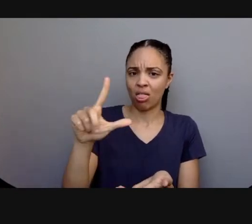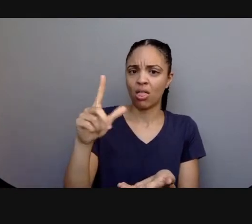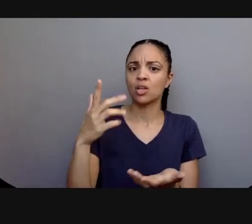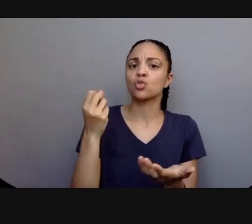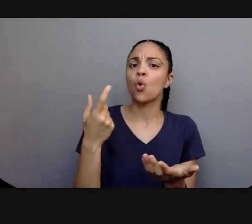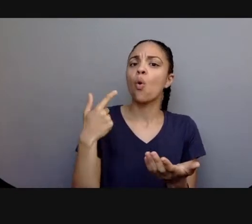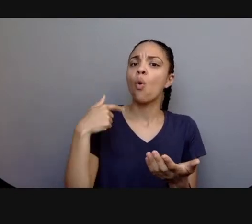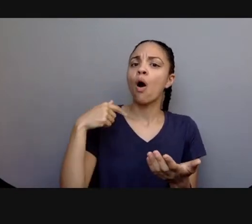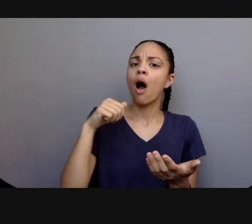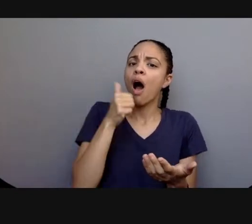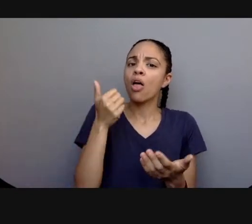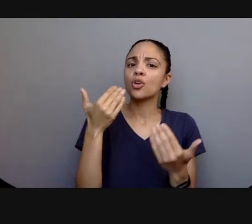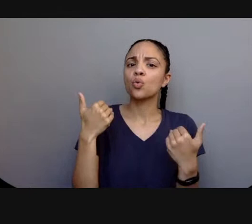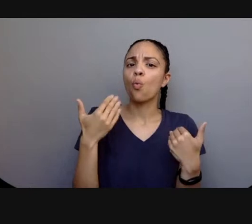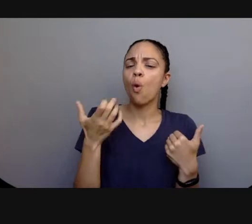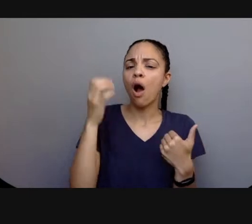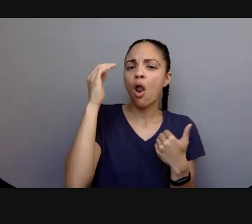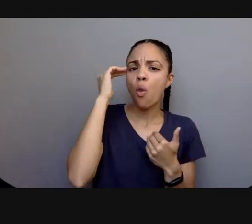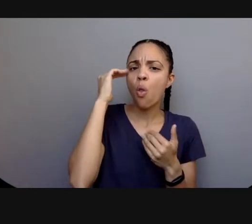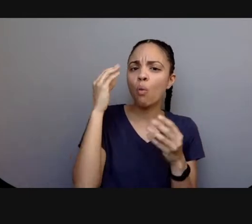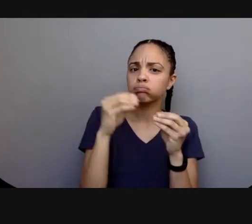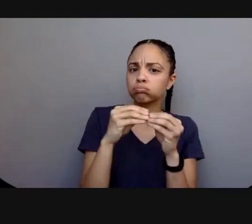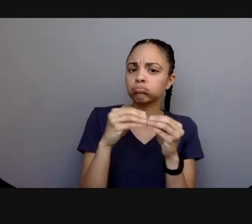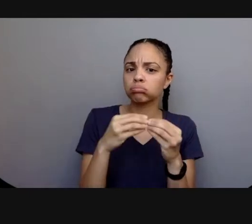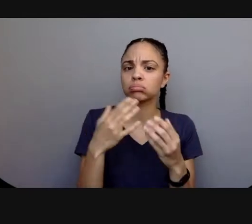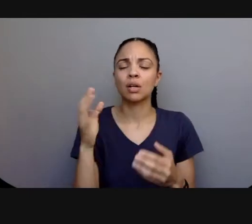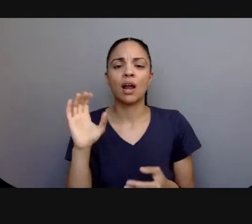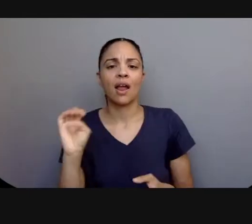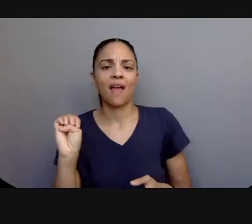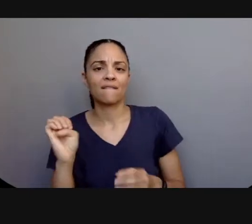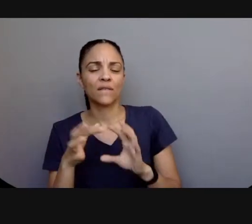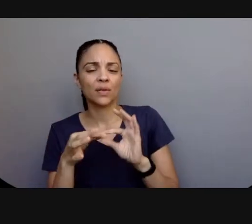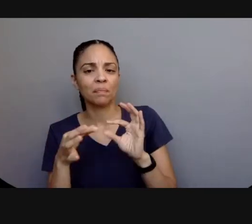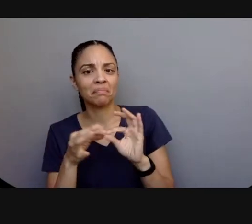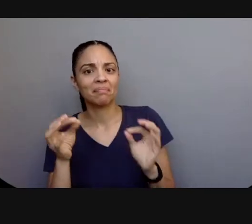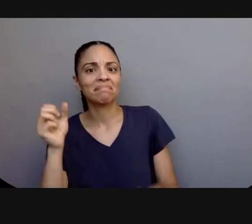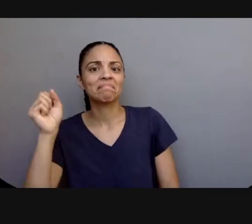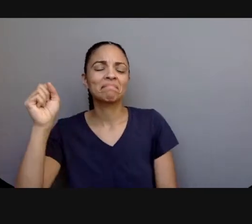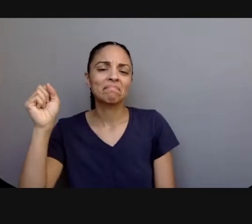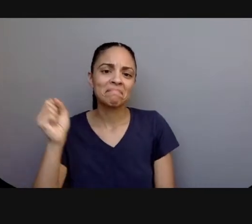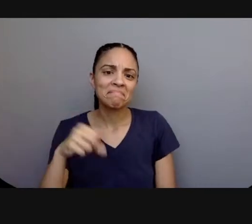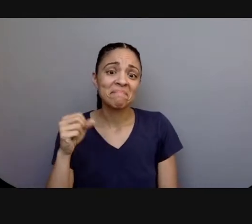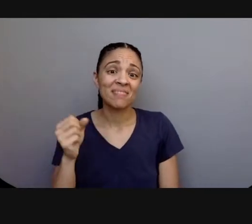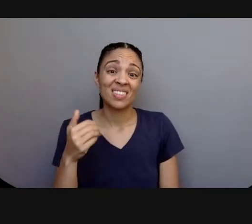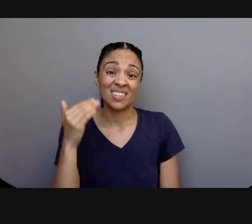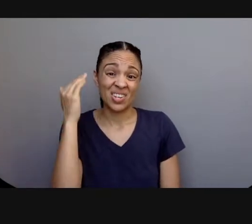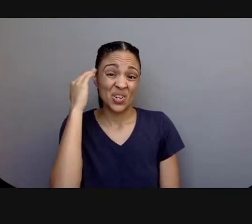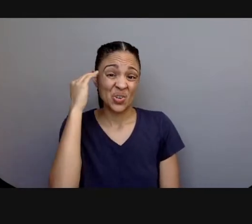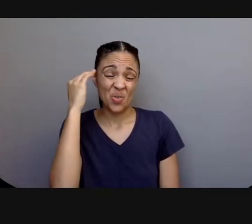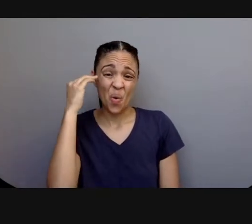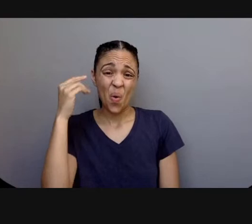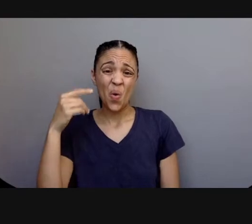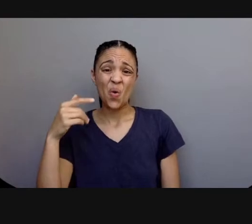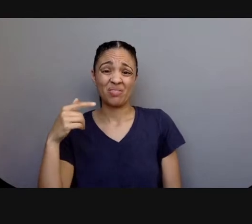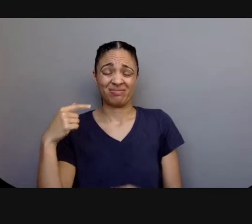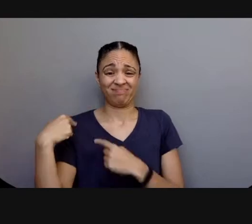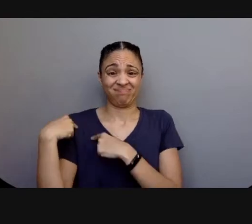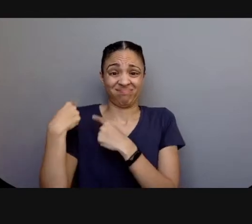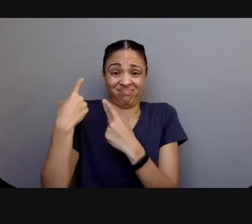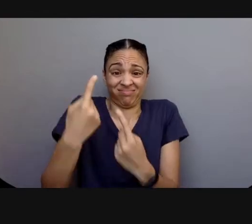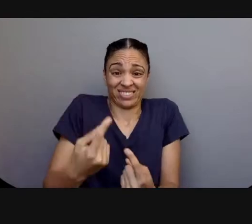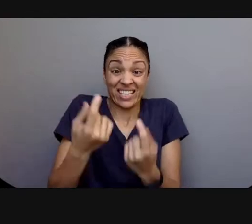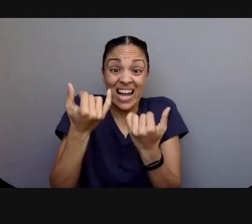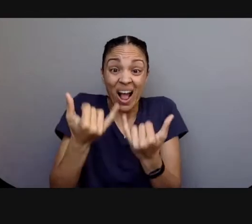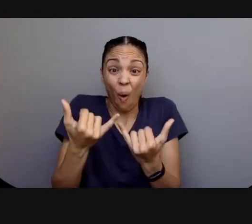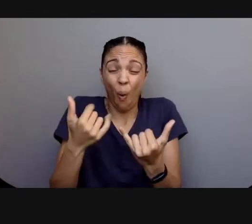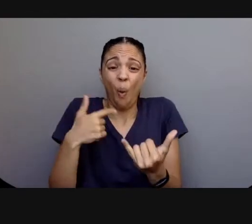that. Yeah, that's it. And I'm still literally to this day, I'm taking damn near 2 voice lessons a week to this day, all through I mean,